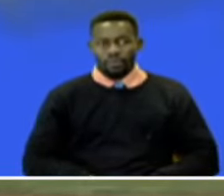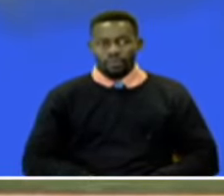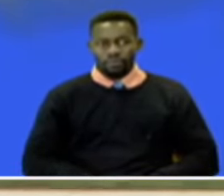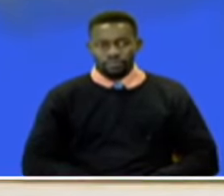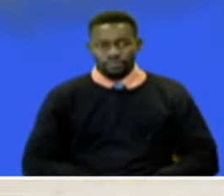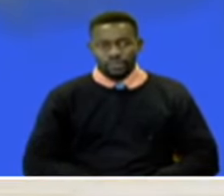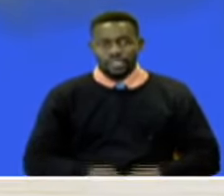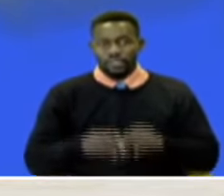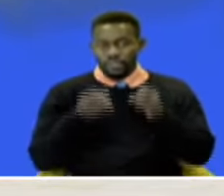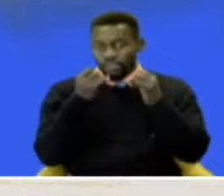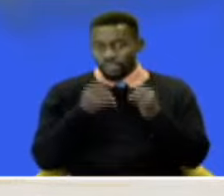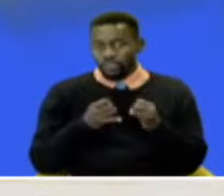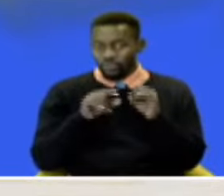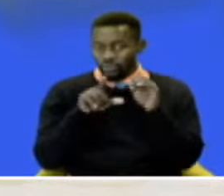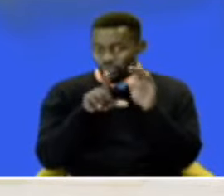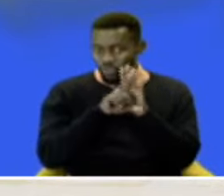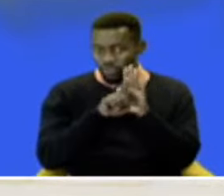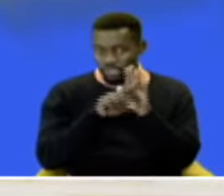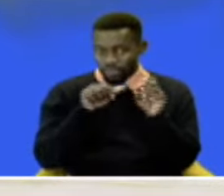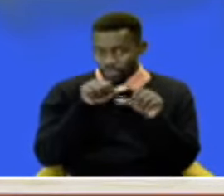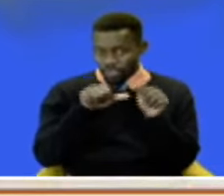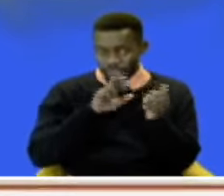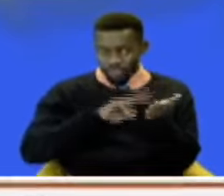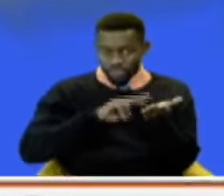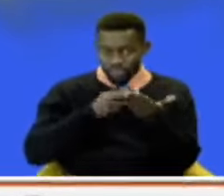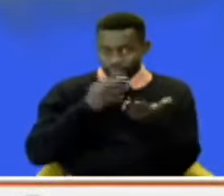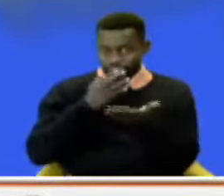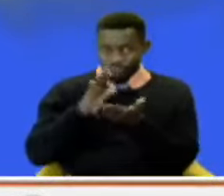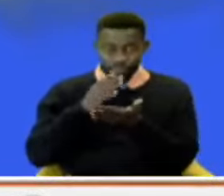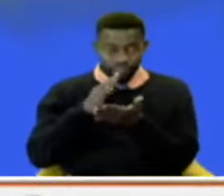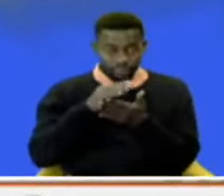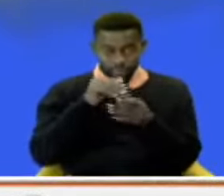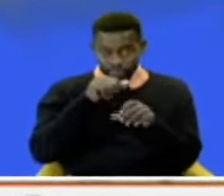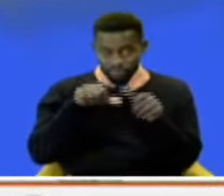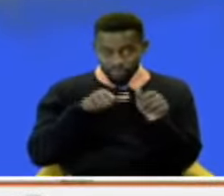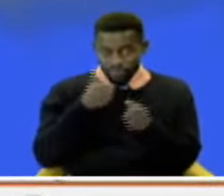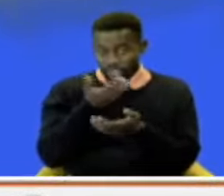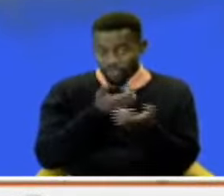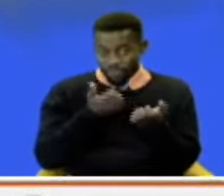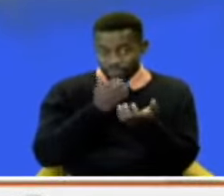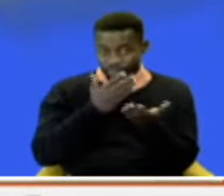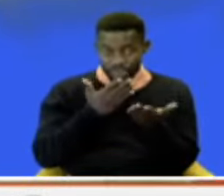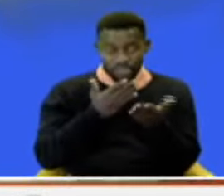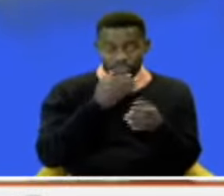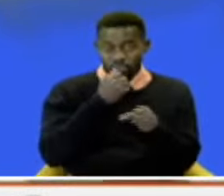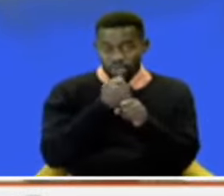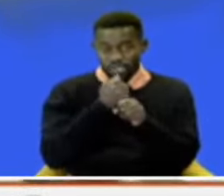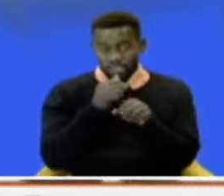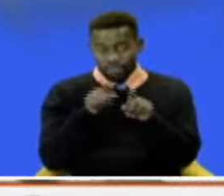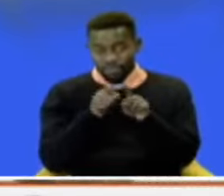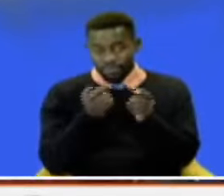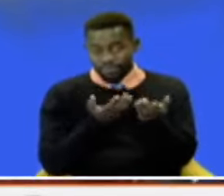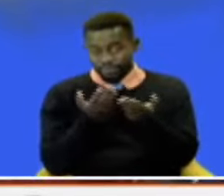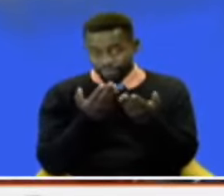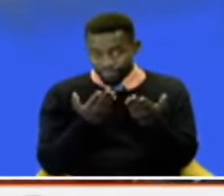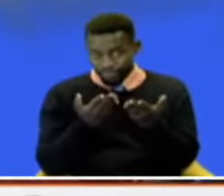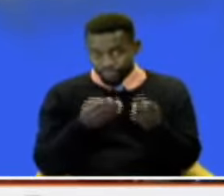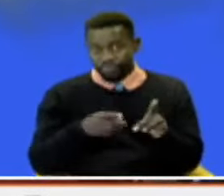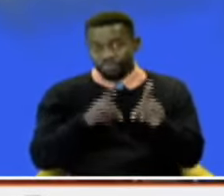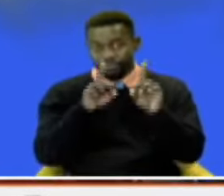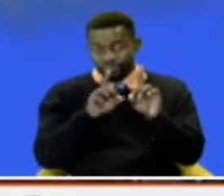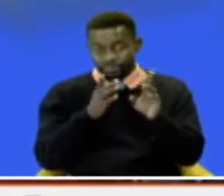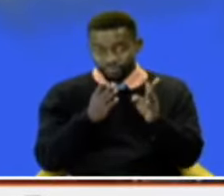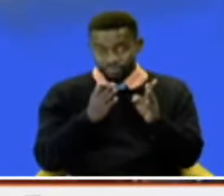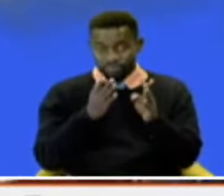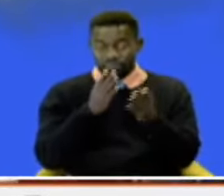The new laws unlock the resources that will catalyze economic performance and enhance service delivery. The